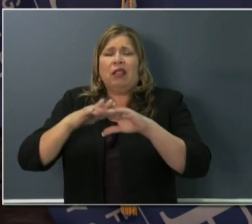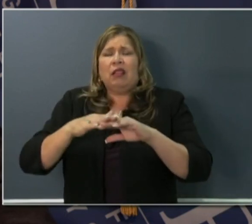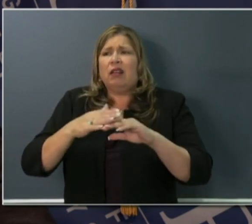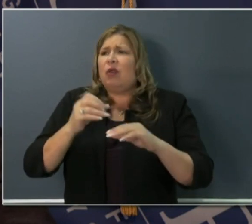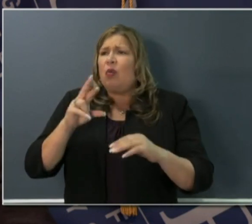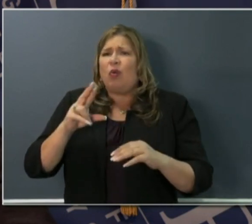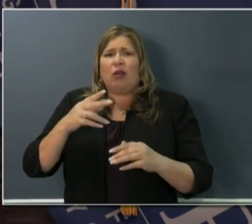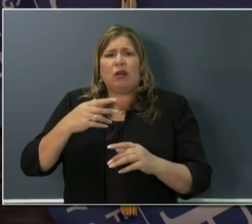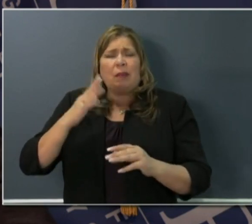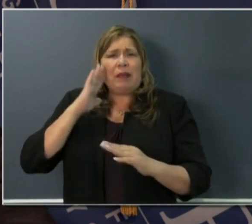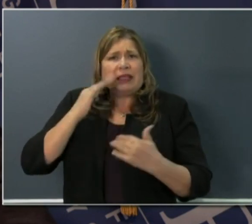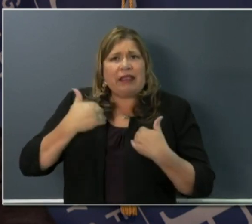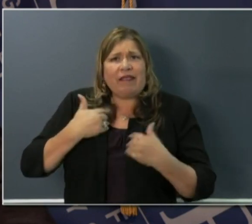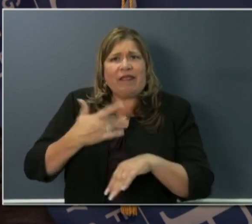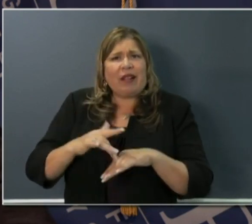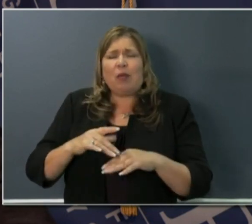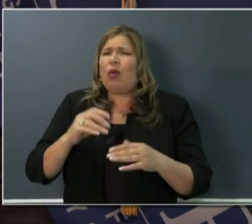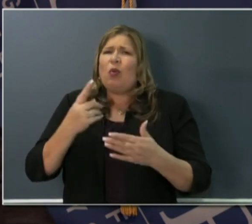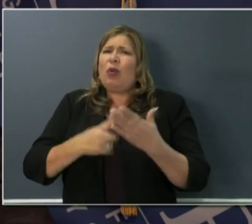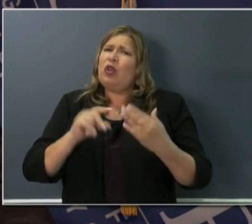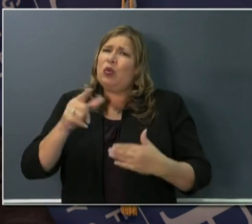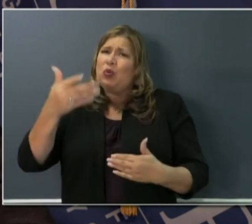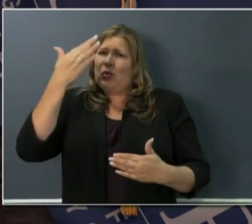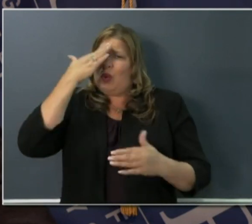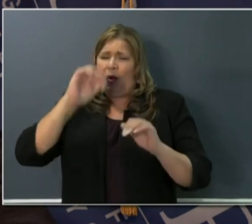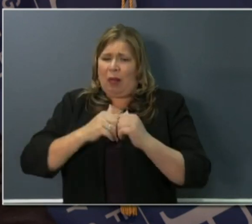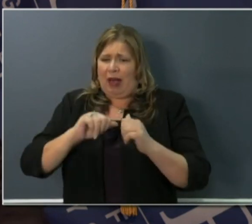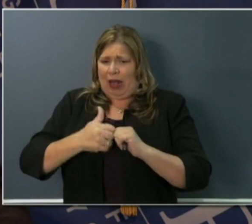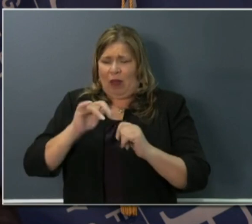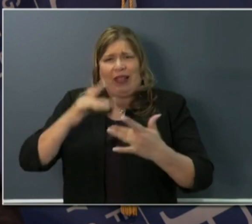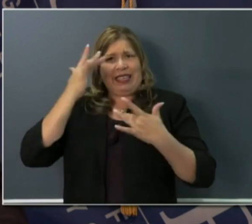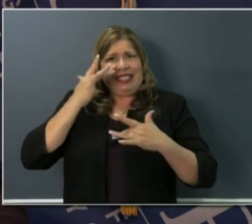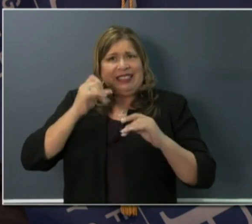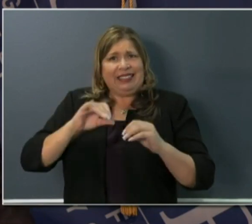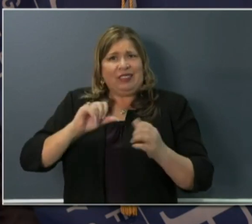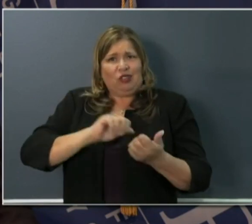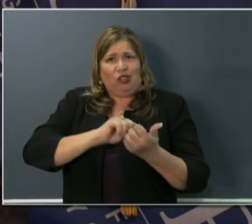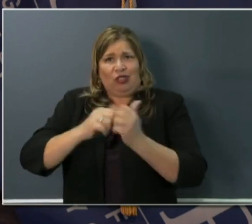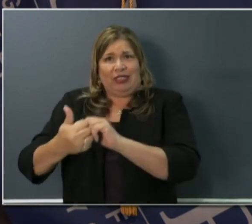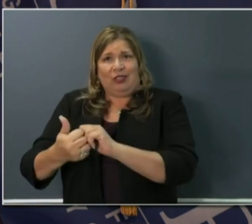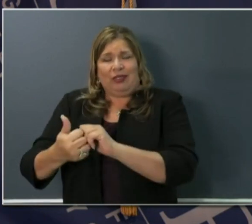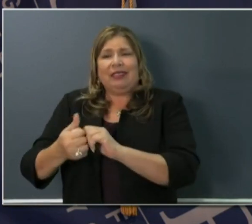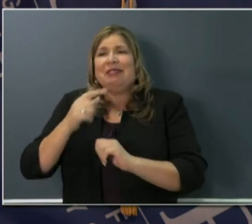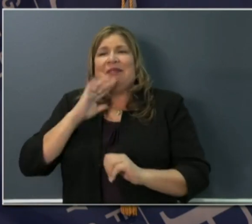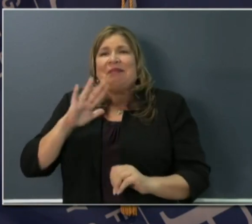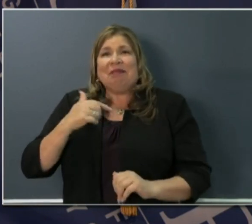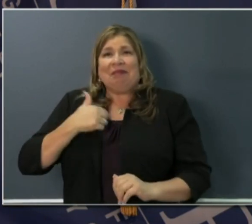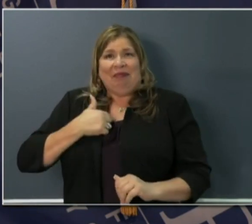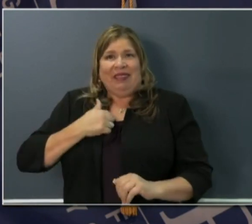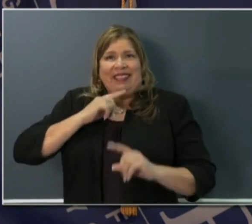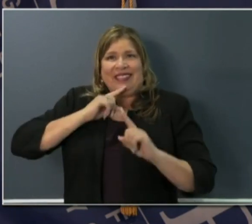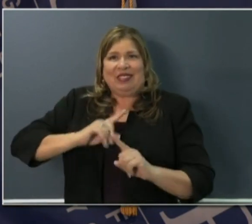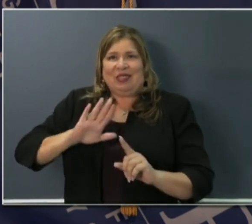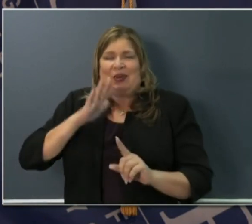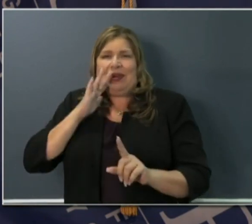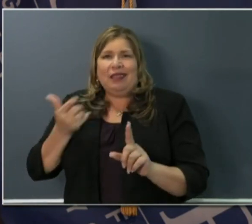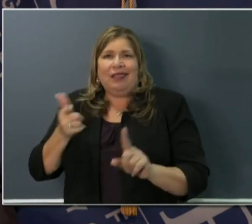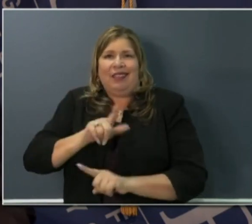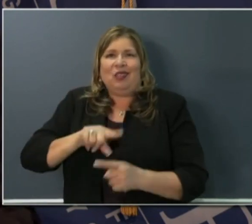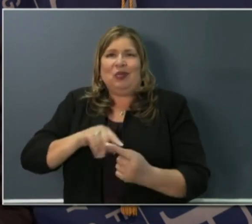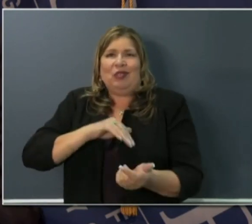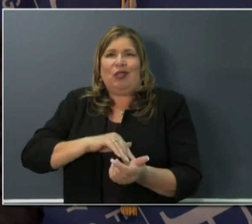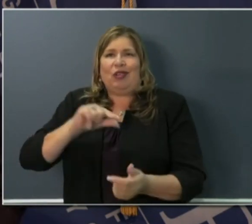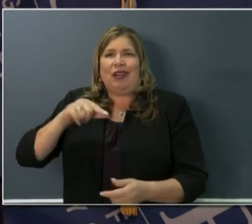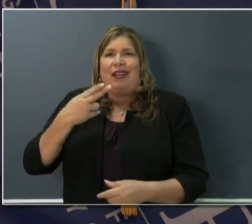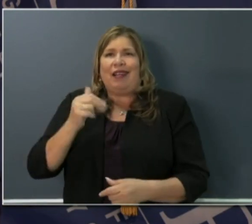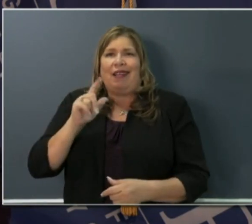do you know about how the disease is moving through California? Yeah, no, well, that's, I'm going to leave that to Dr. Galley, who's running all of these protocols,